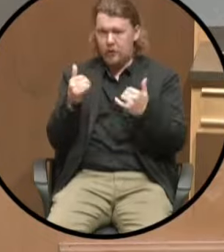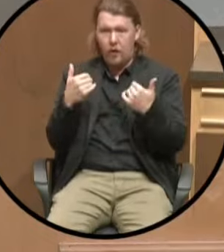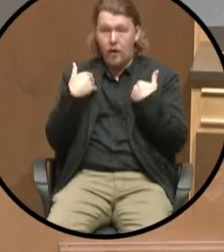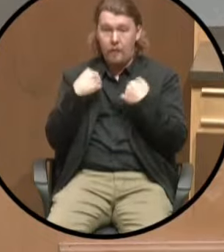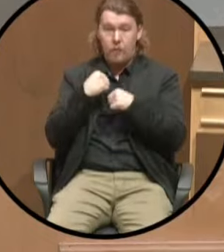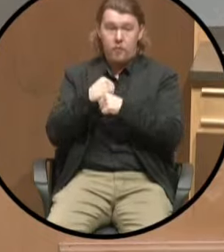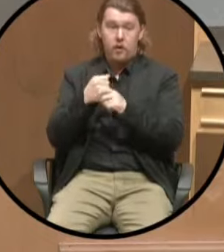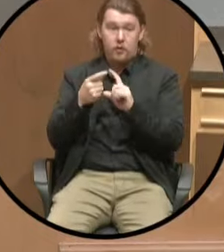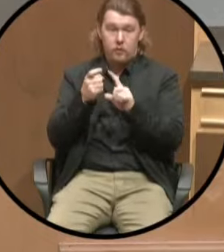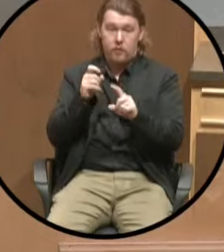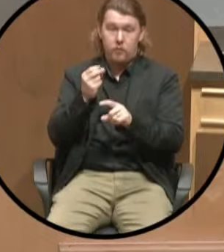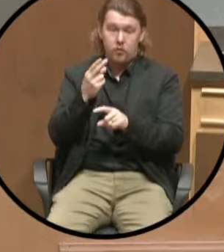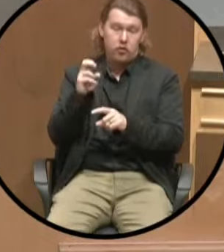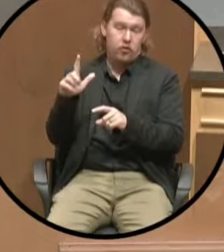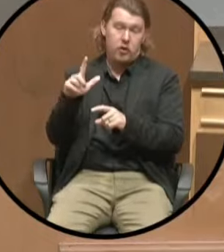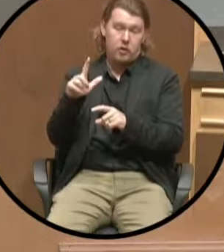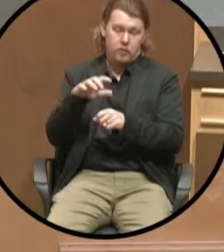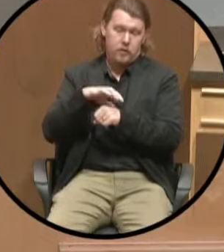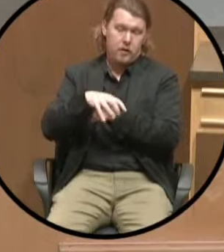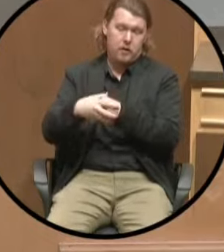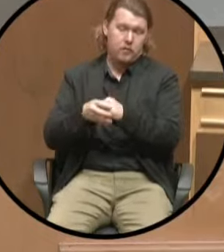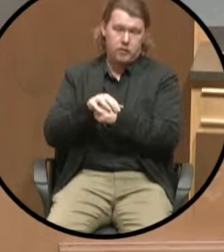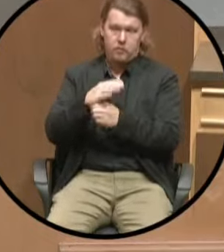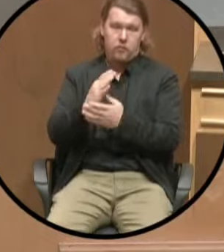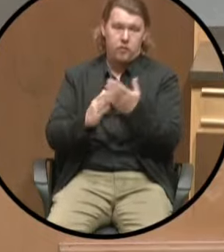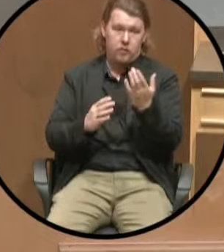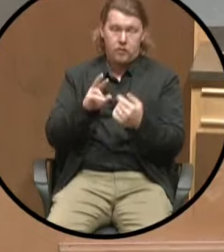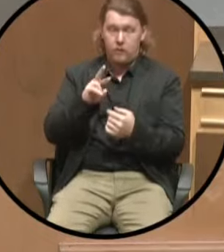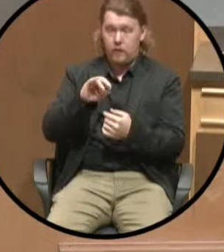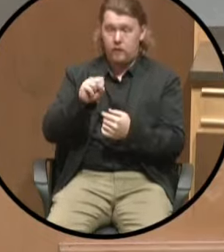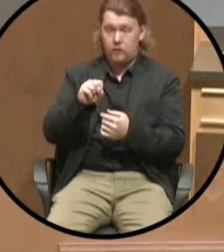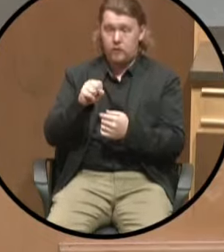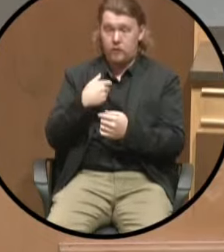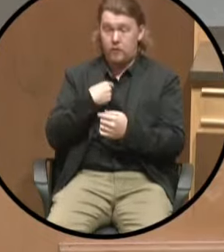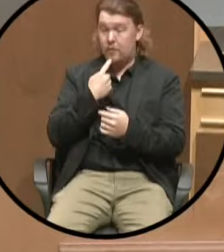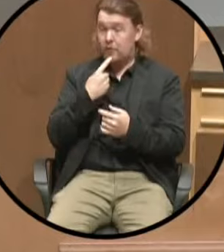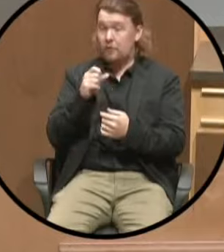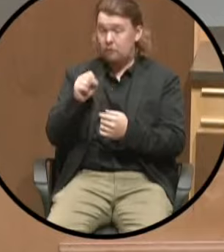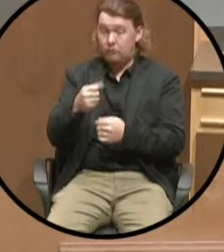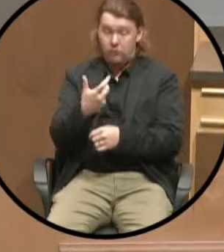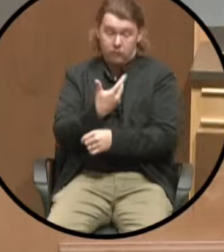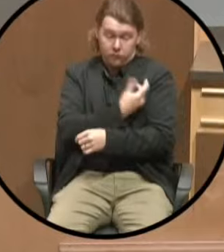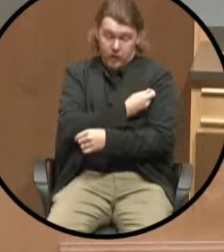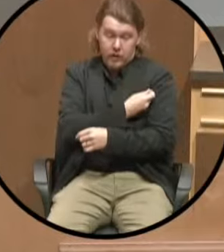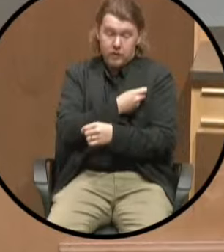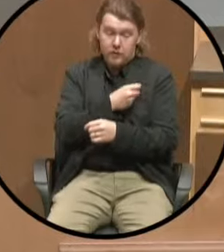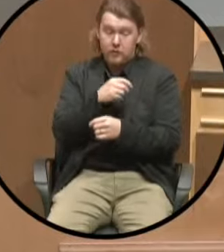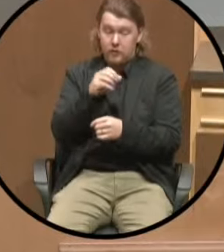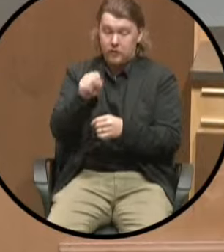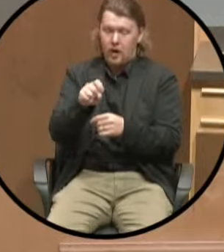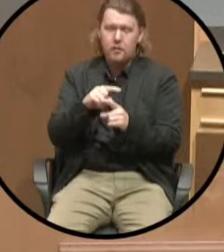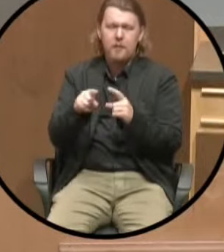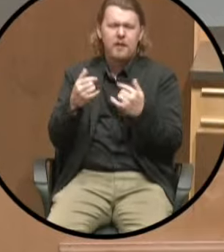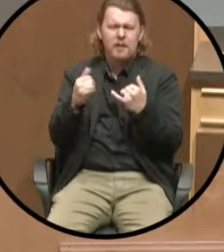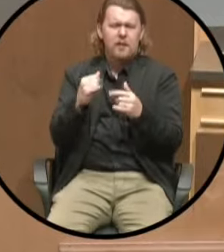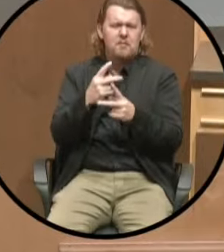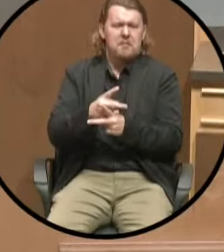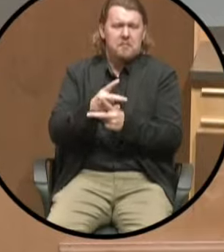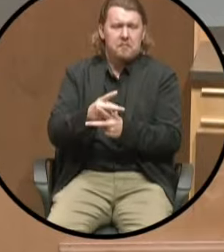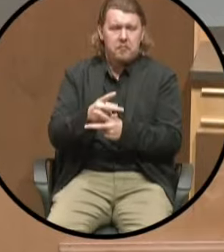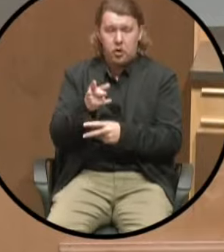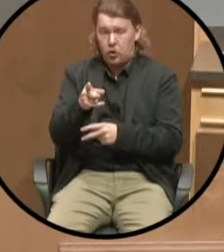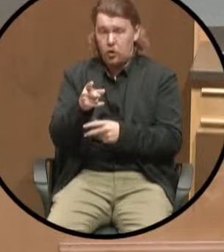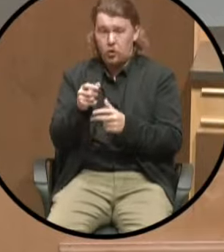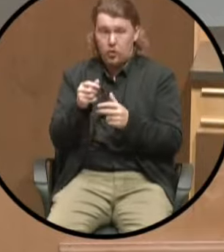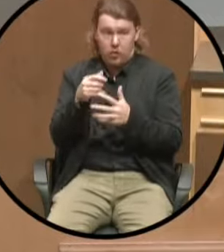M&M, the shell of the virus itself. So I would say, even though you're vaccinated, still tread cautiously. Wear masks if you're